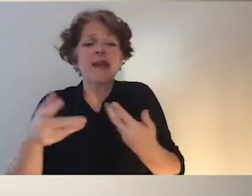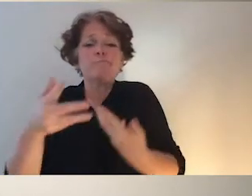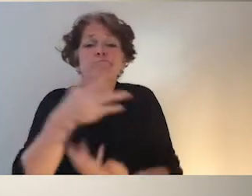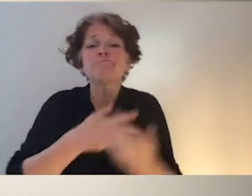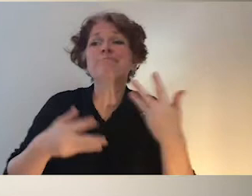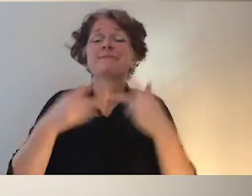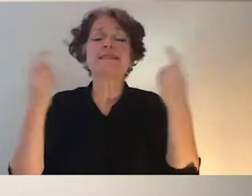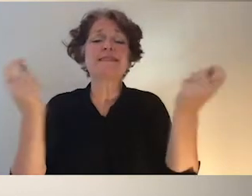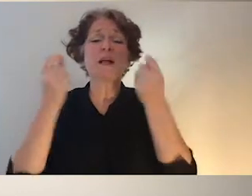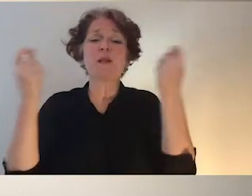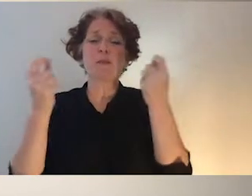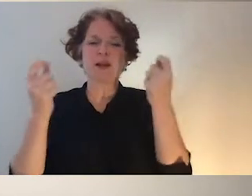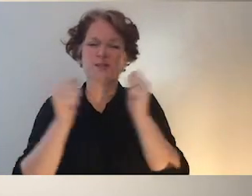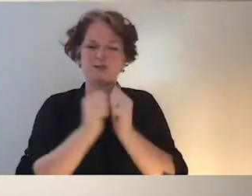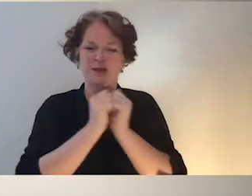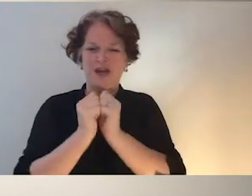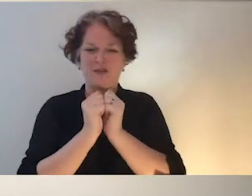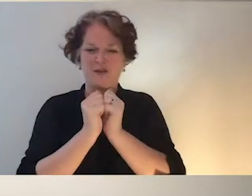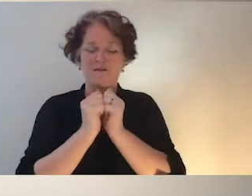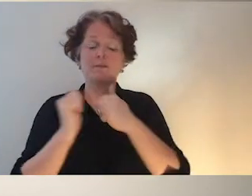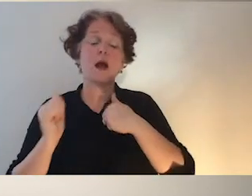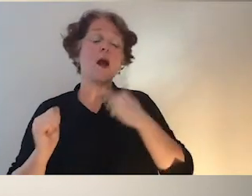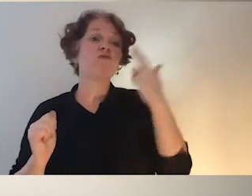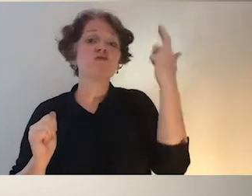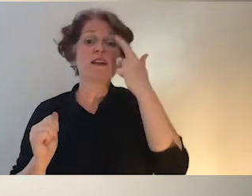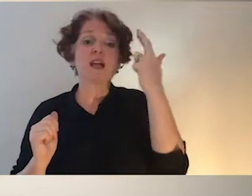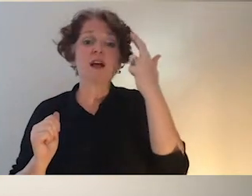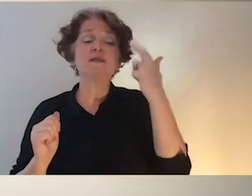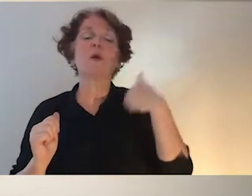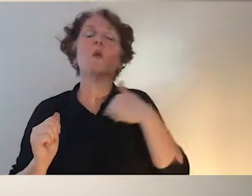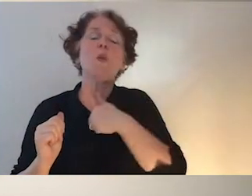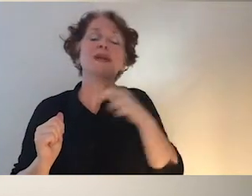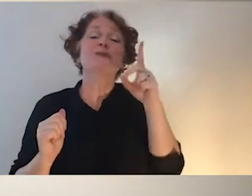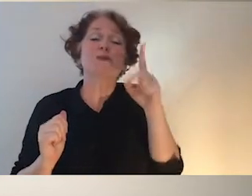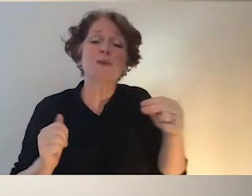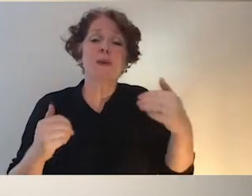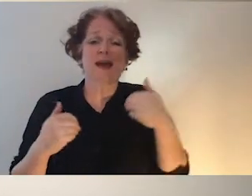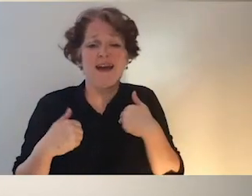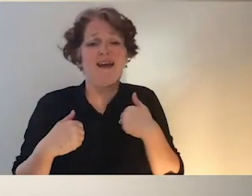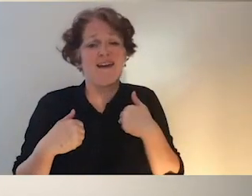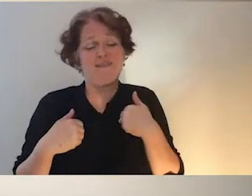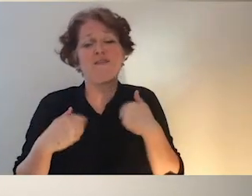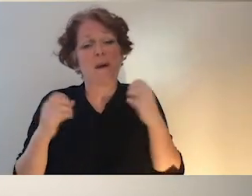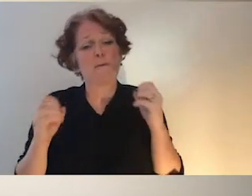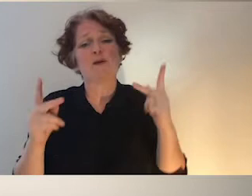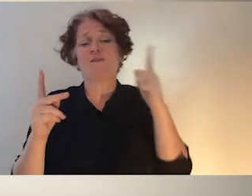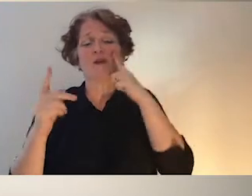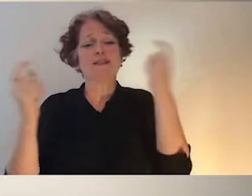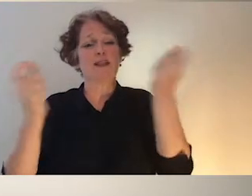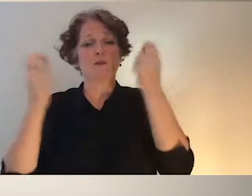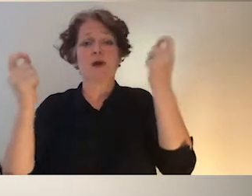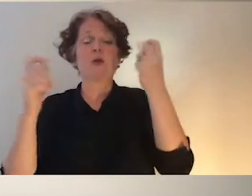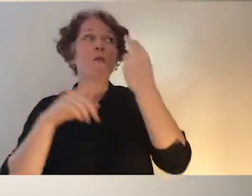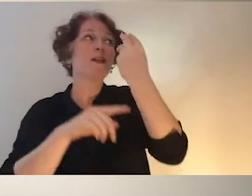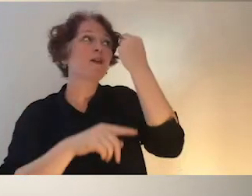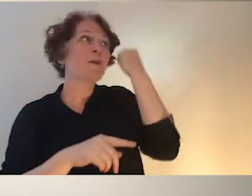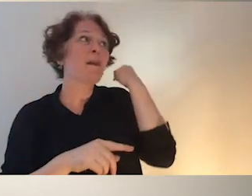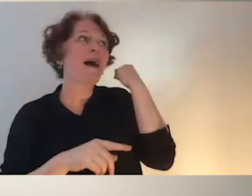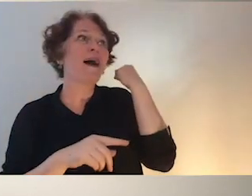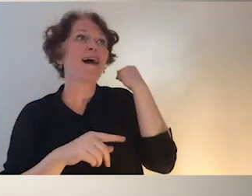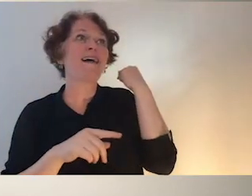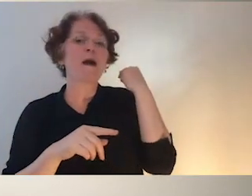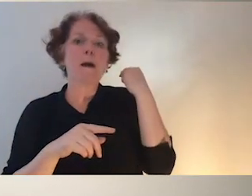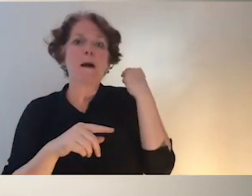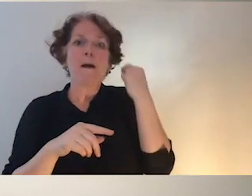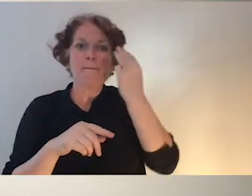person. However, I realize that we have so much to celebrate today. Through the crisis, our memories and accomplishments